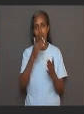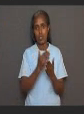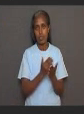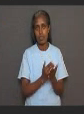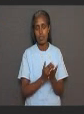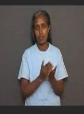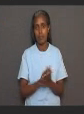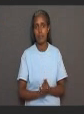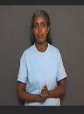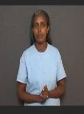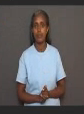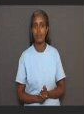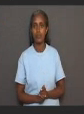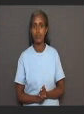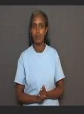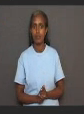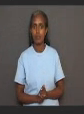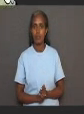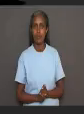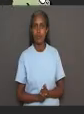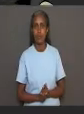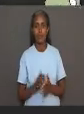Let's get back to our lesson.